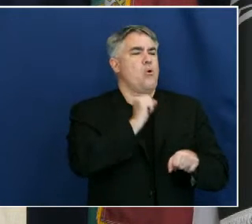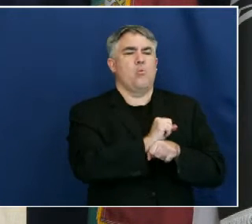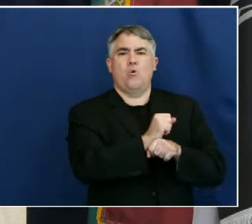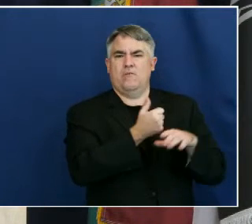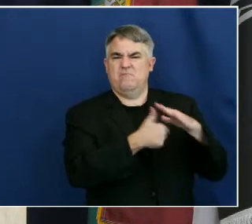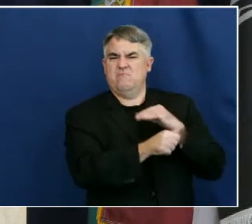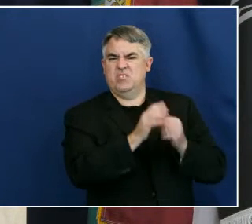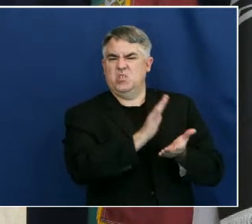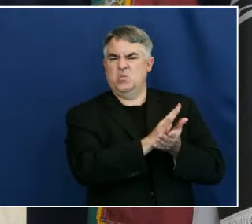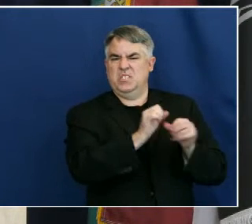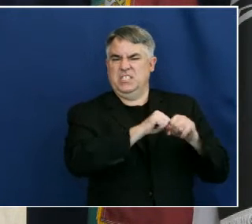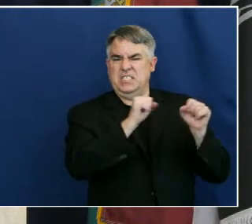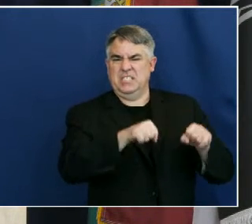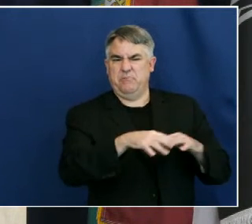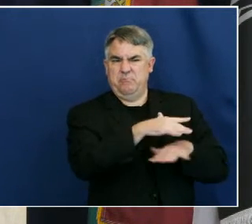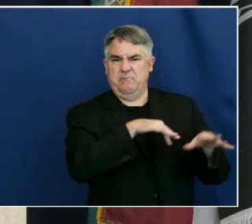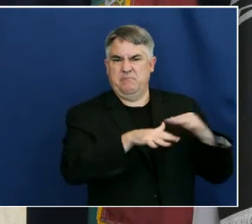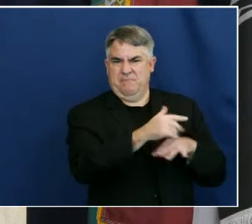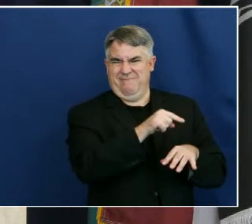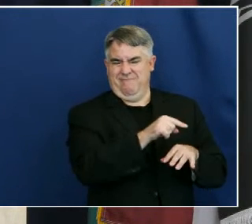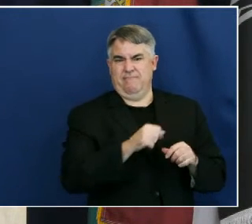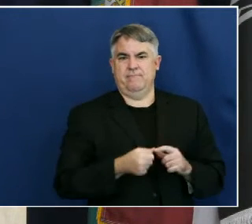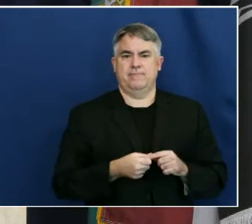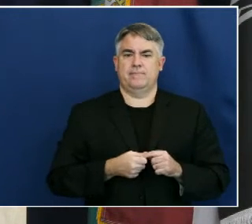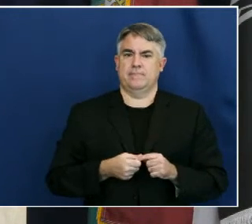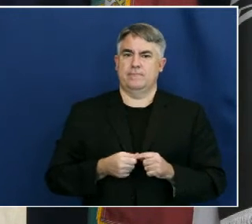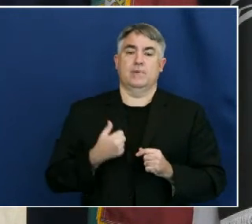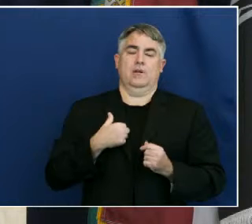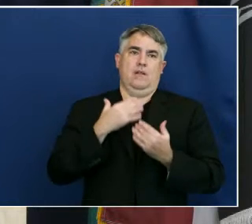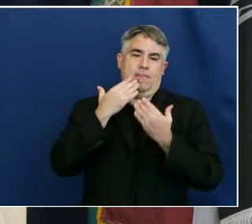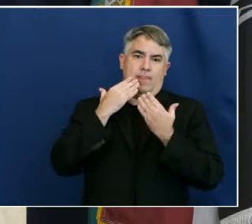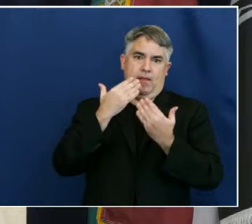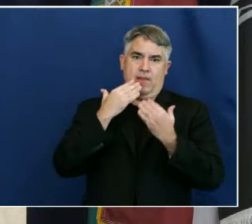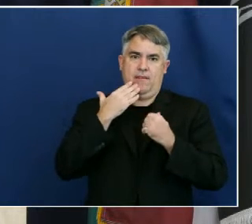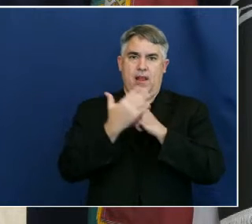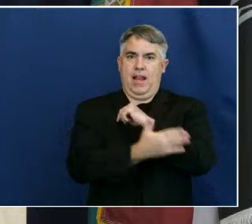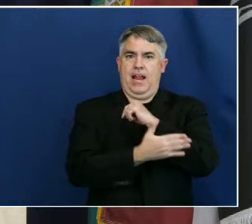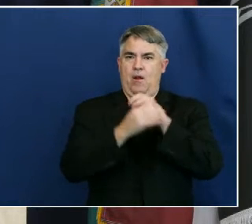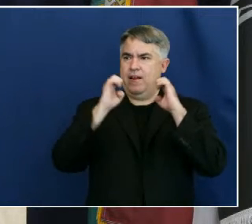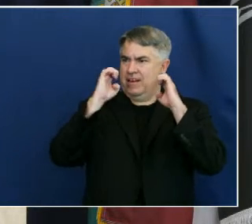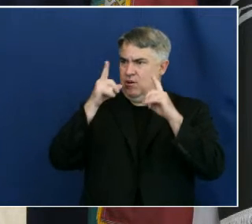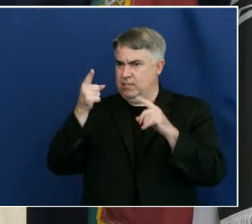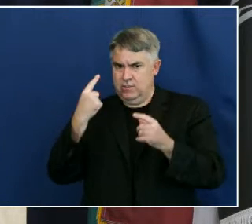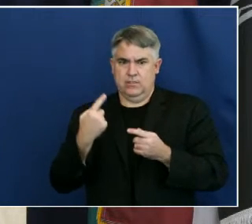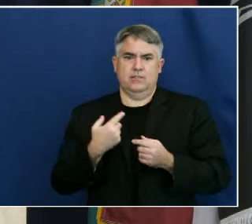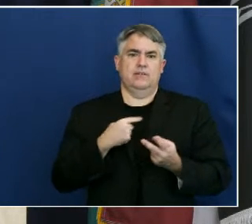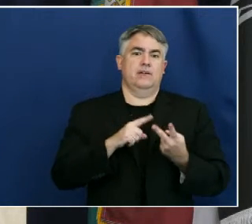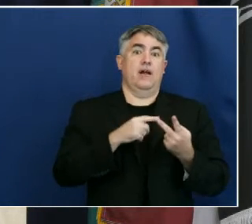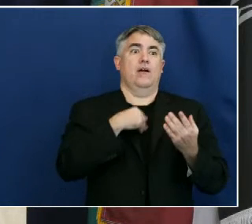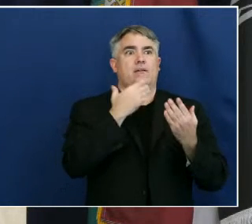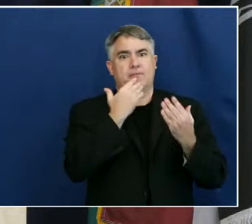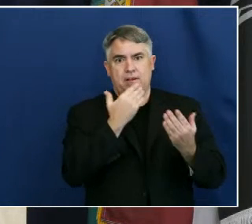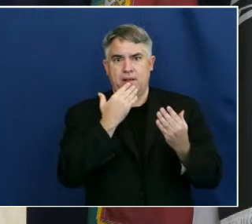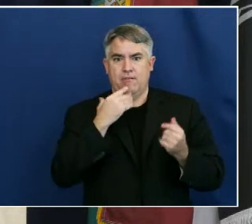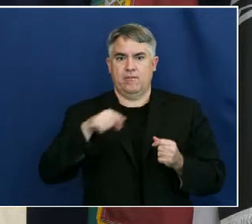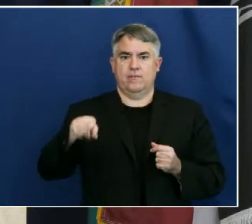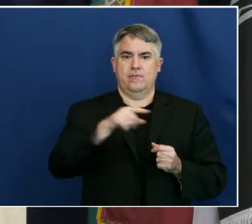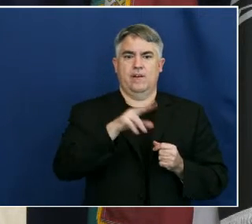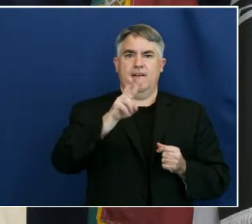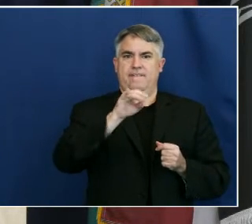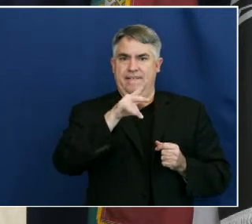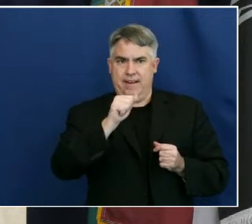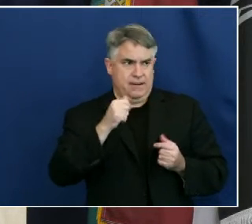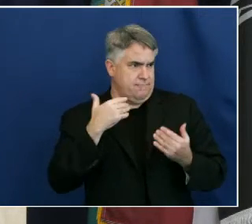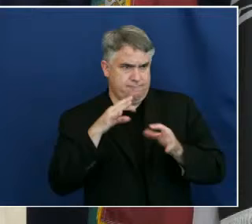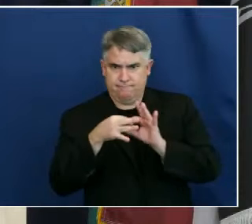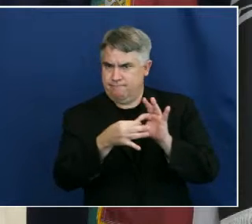Office of Education and VIBA, along with all of the school districts throughout San Diego County. And we need to be patient as they get this up